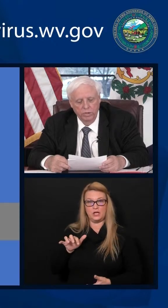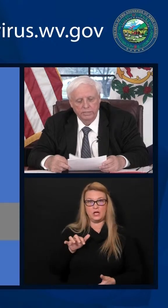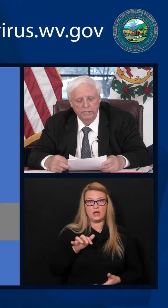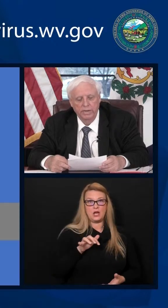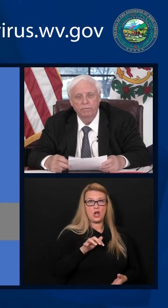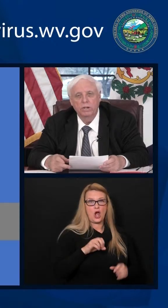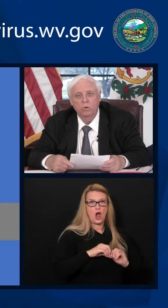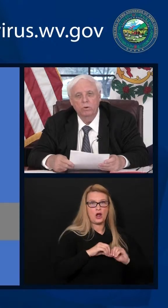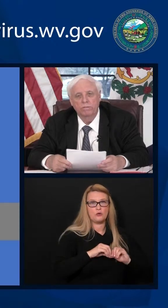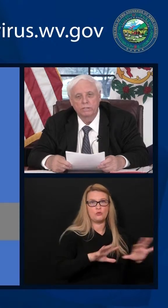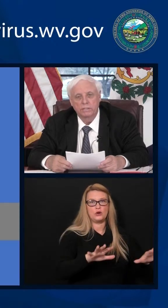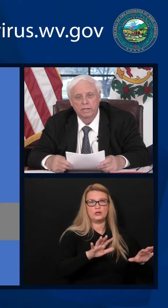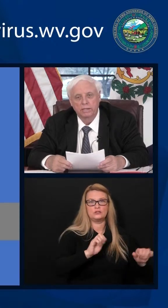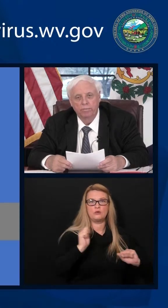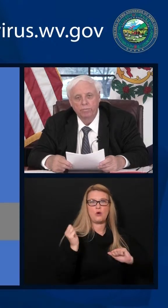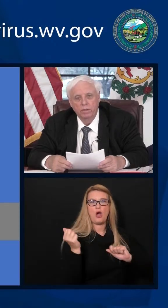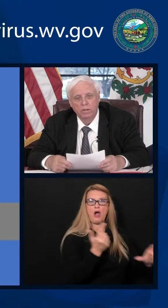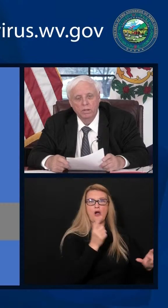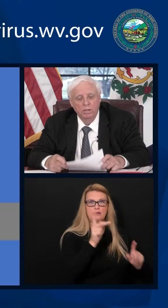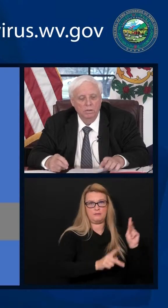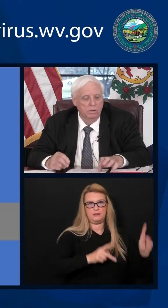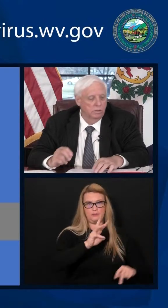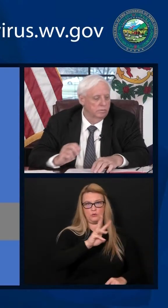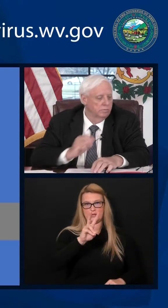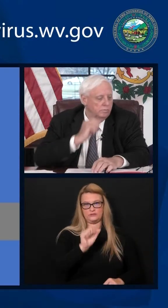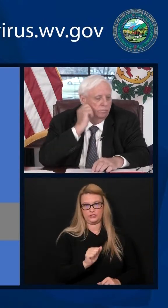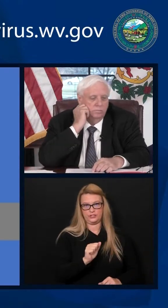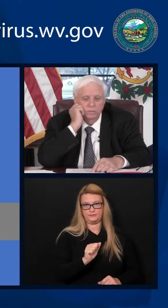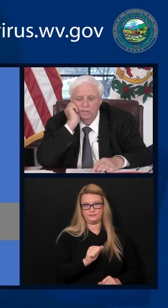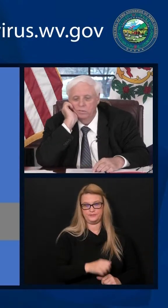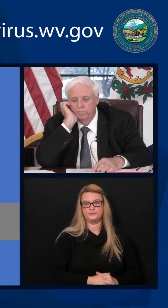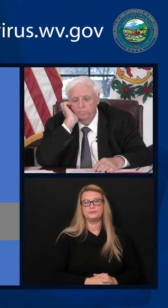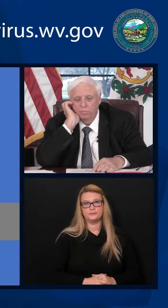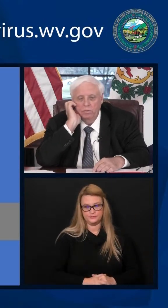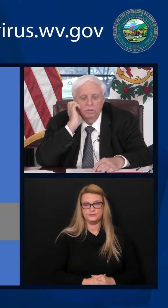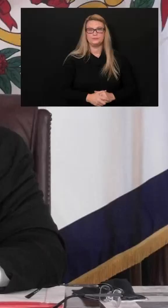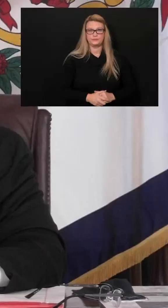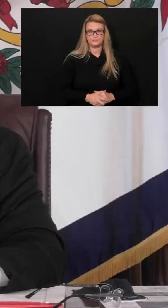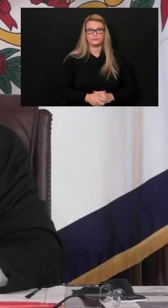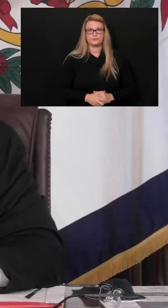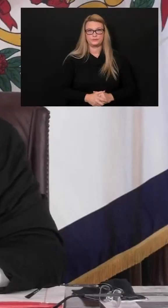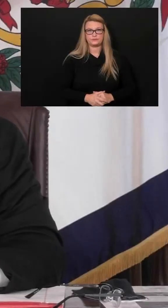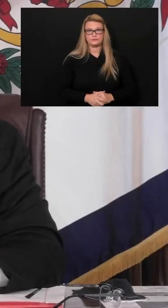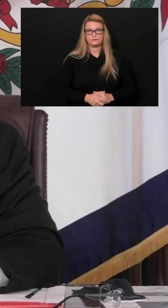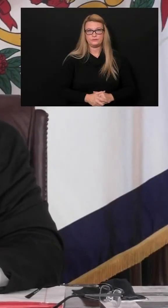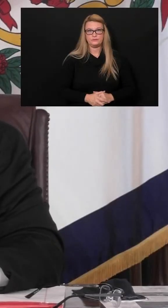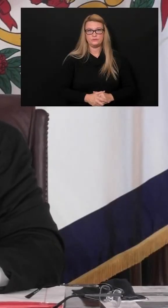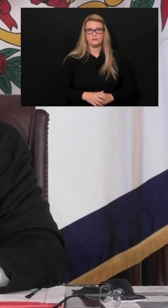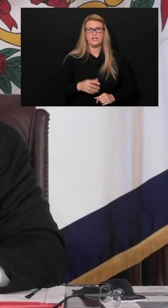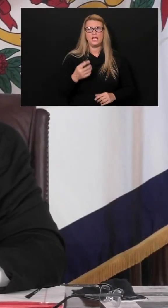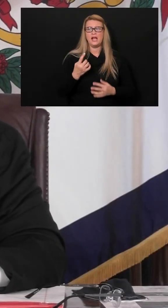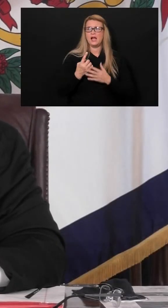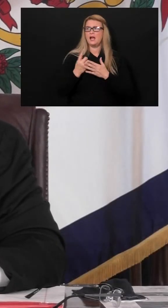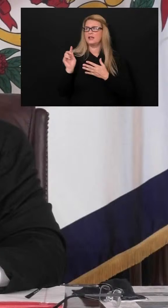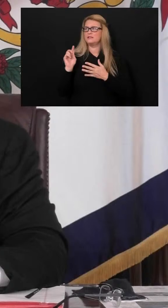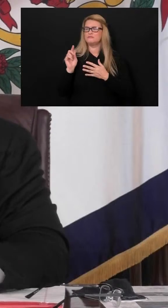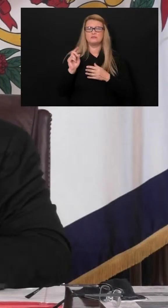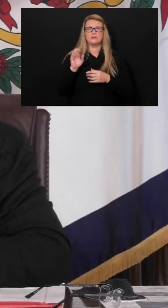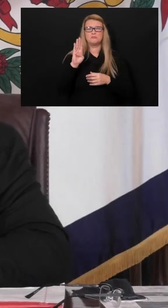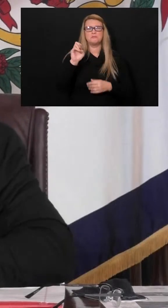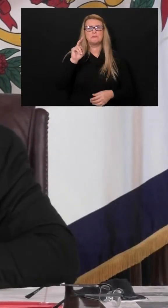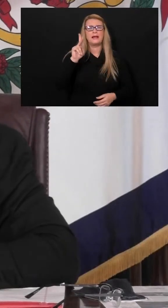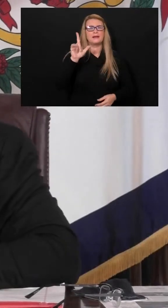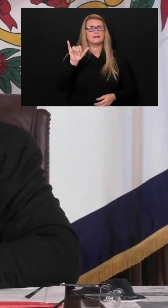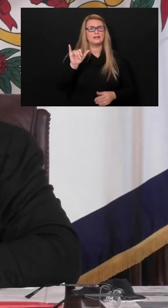are reaching every corner of our state. Now look, there was an article in the Beckley paper, and I was reading it and everything,